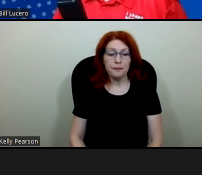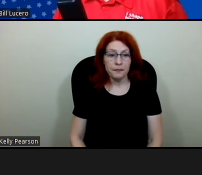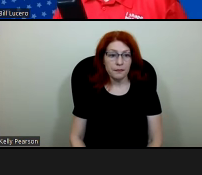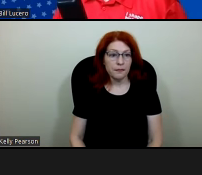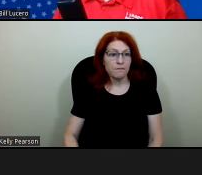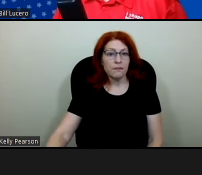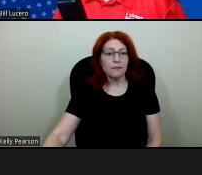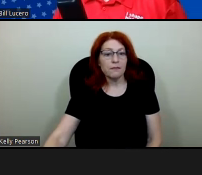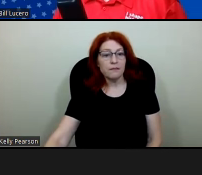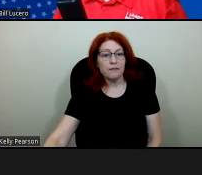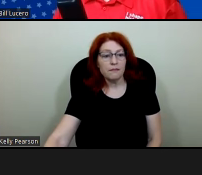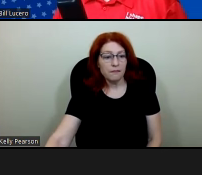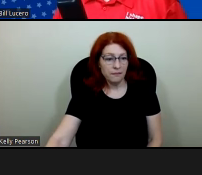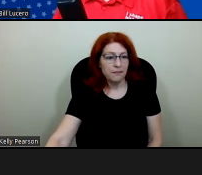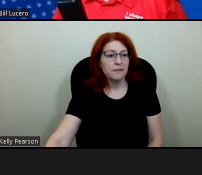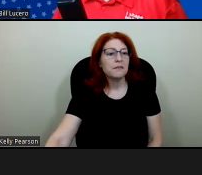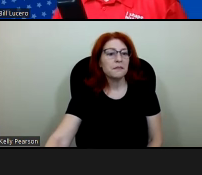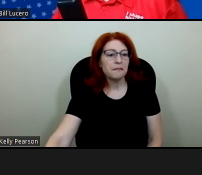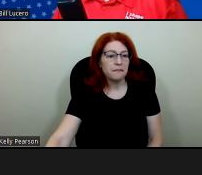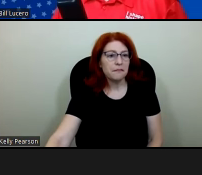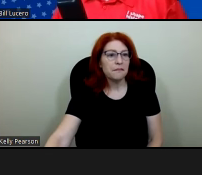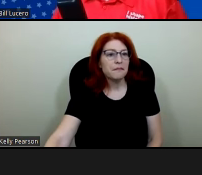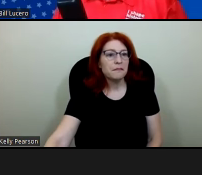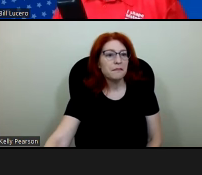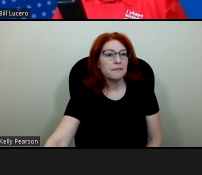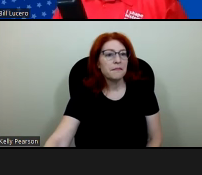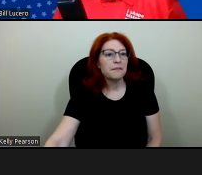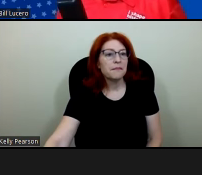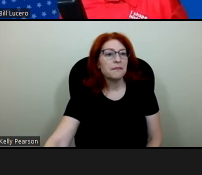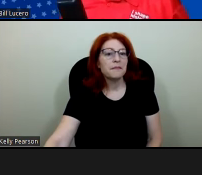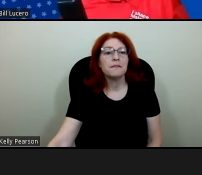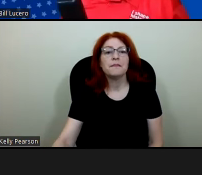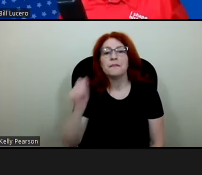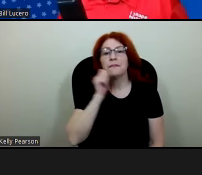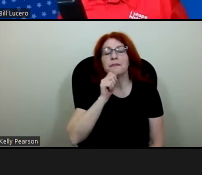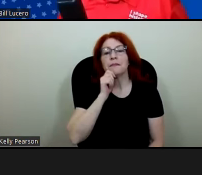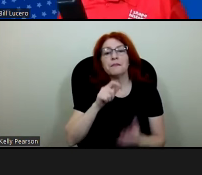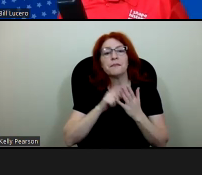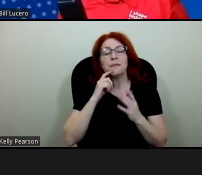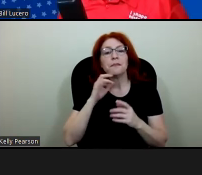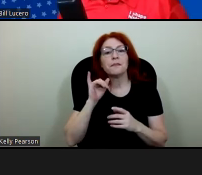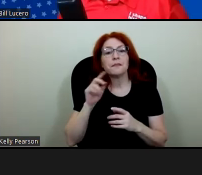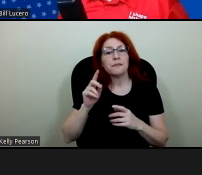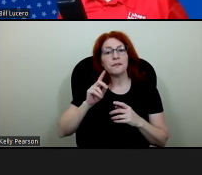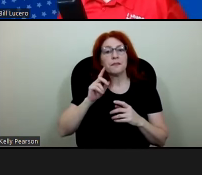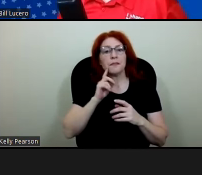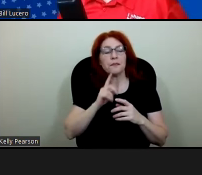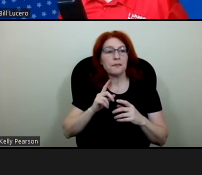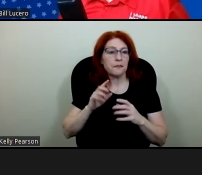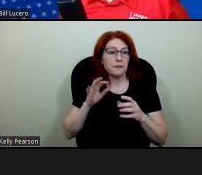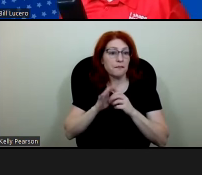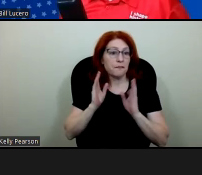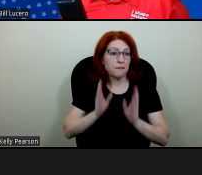Andrew's won't vote laws. Okay, go ahead. Arizona requires identification ID to vote in